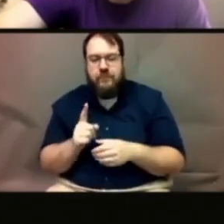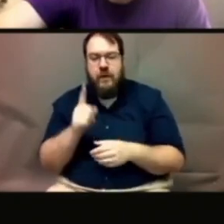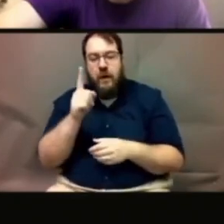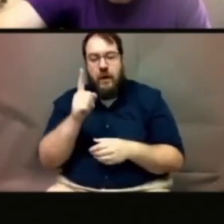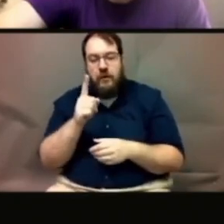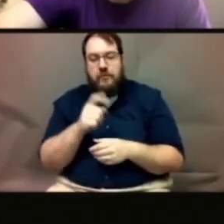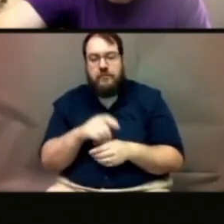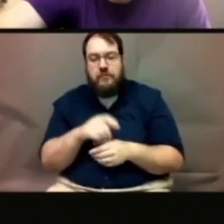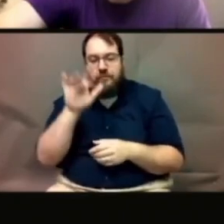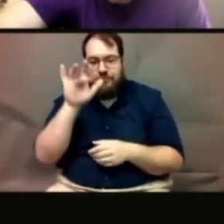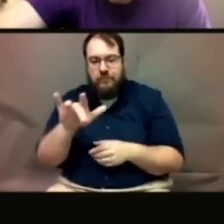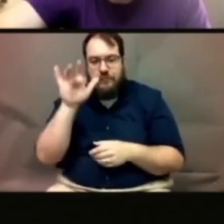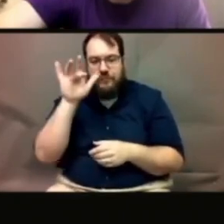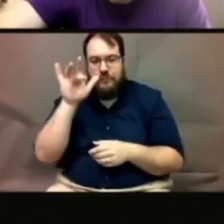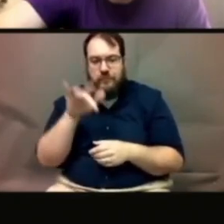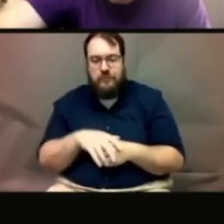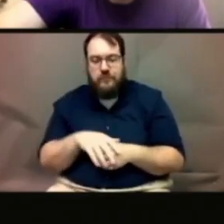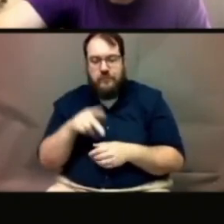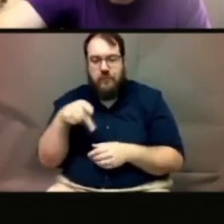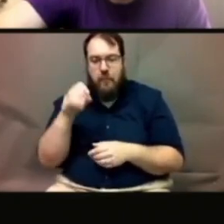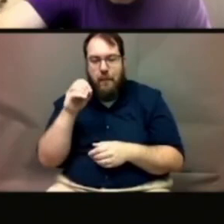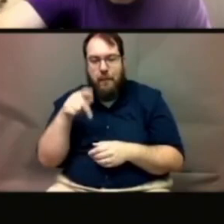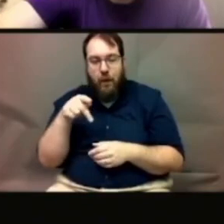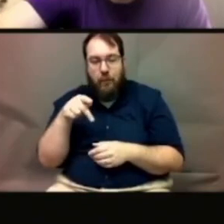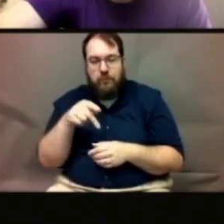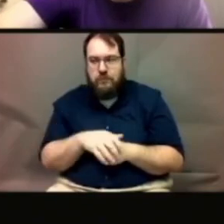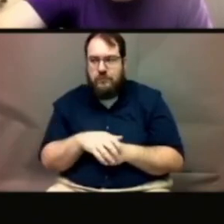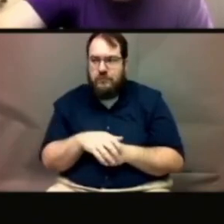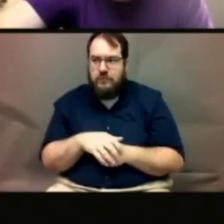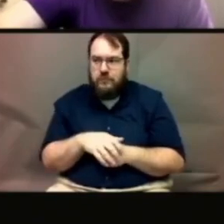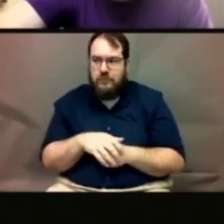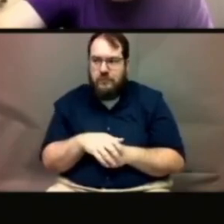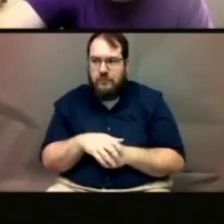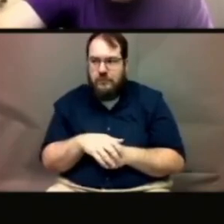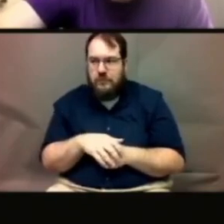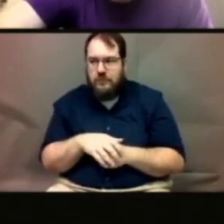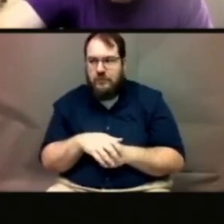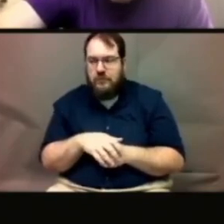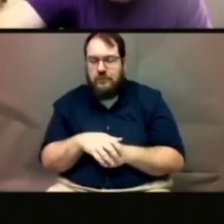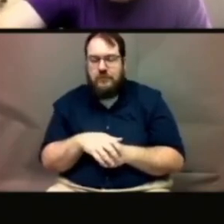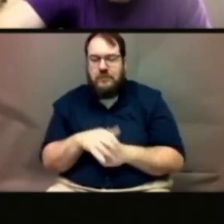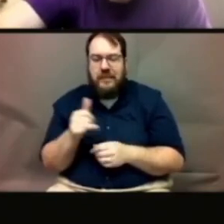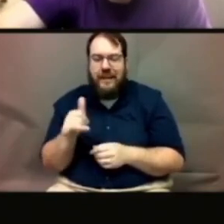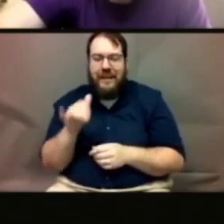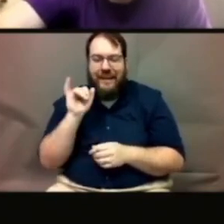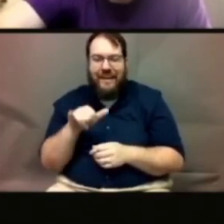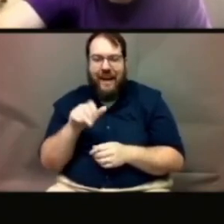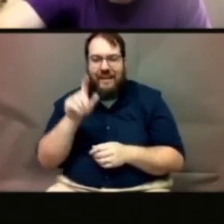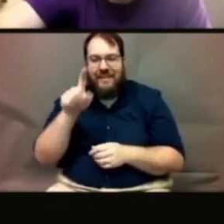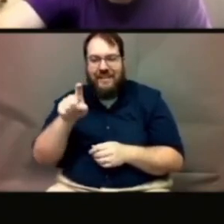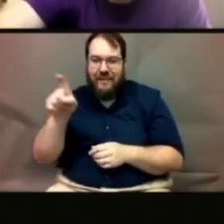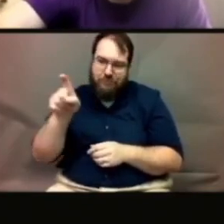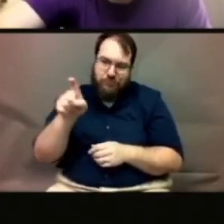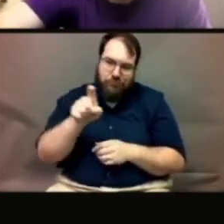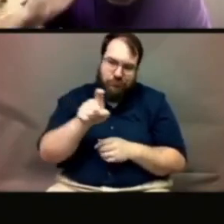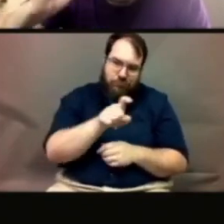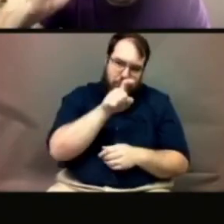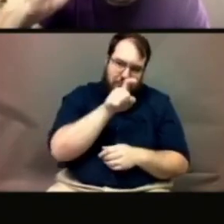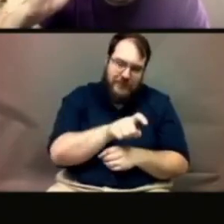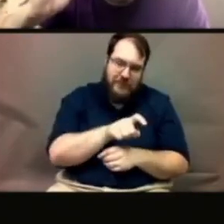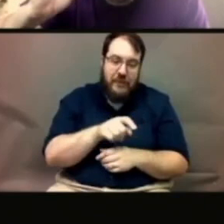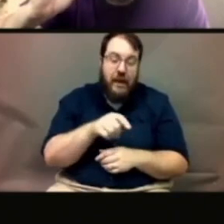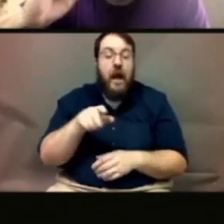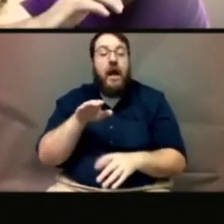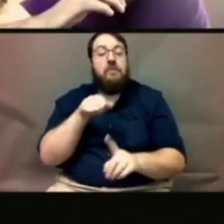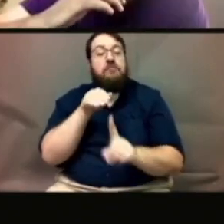and then I can click, pop. And I can also click and drag. And if it goes out of the screen, it reminds me, hey, you got